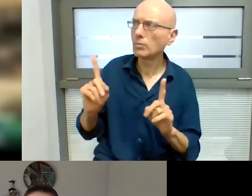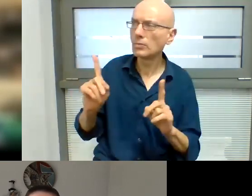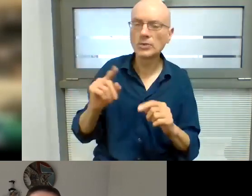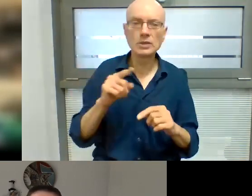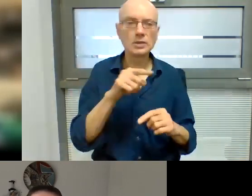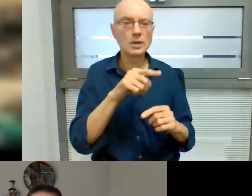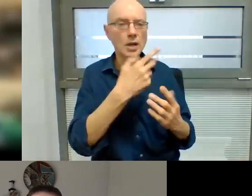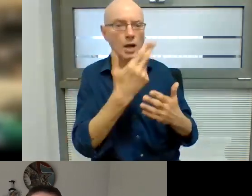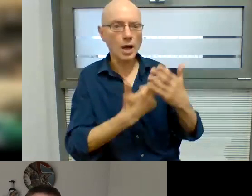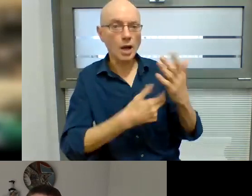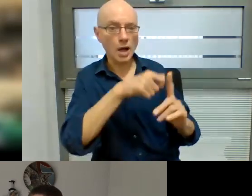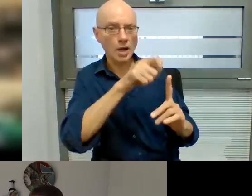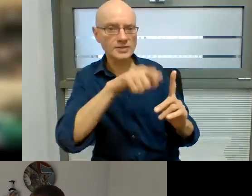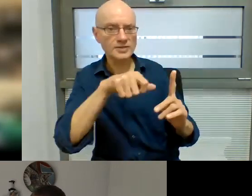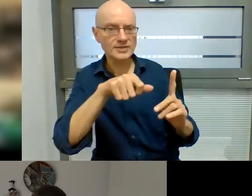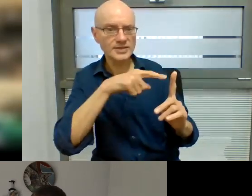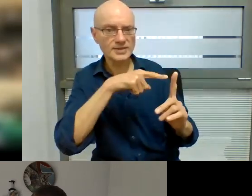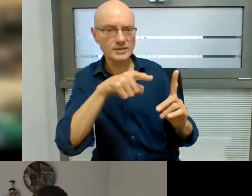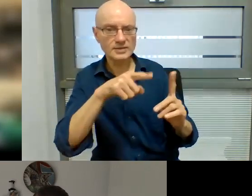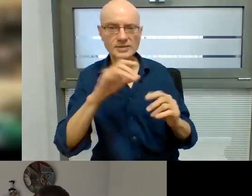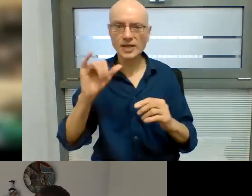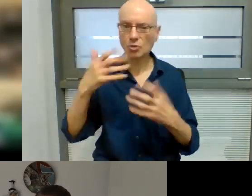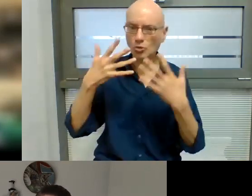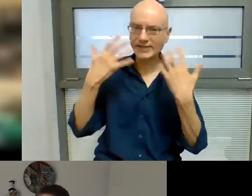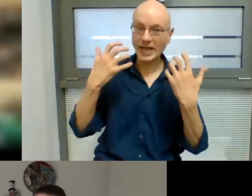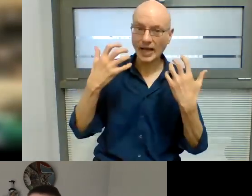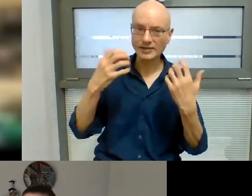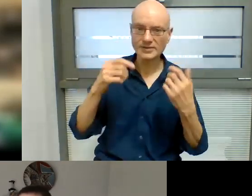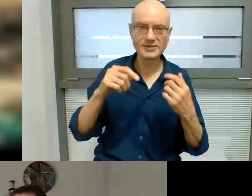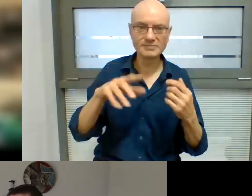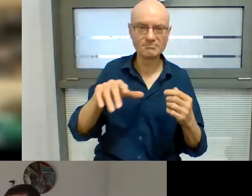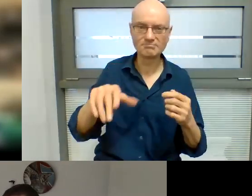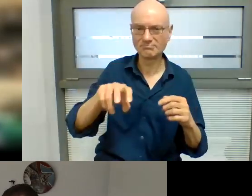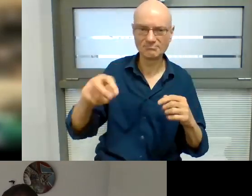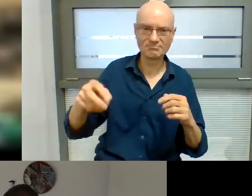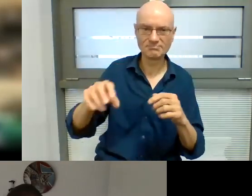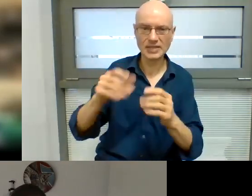Enable artists. Yeah, there's probably the cat knocked something over, who knows.